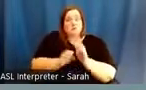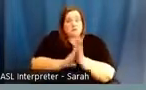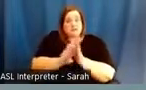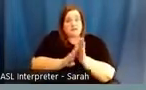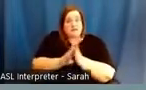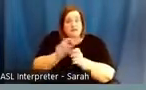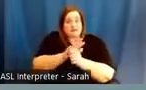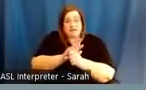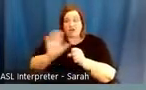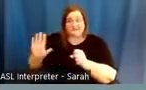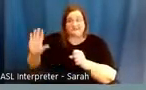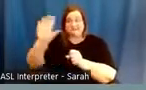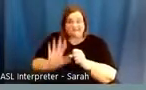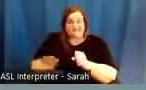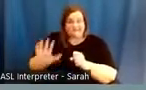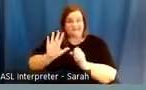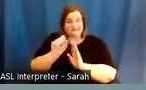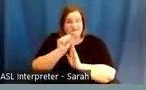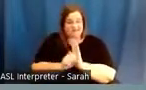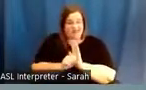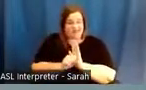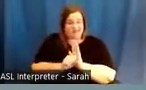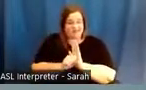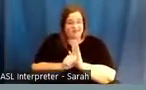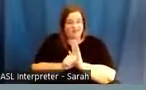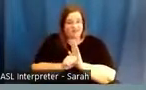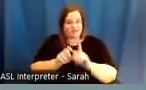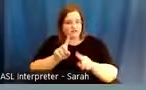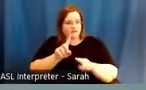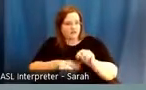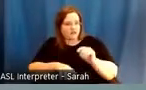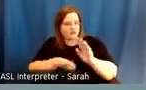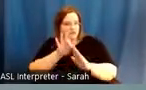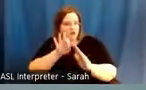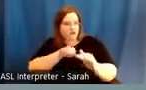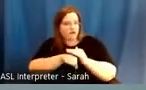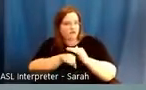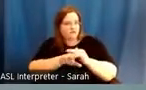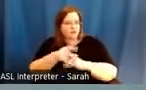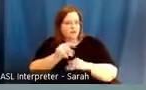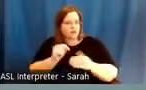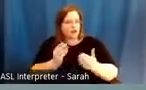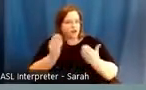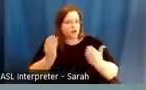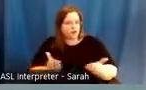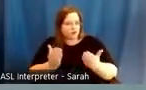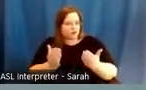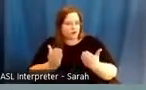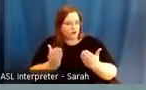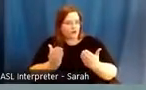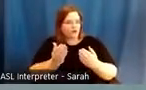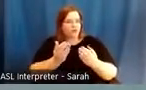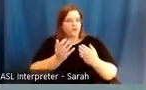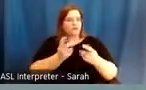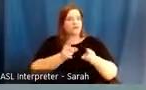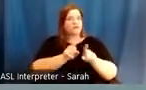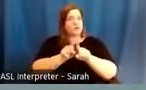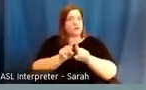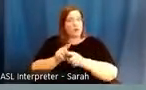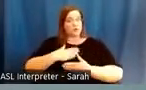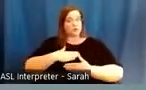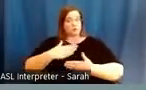in the state, and if you can't find an accessible apartment here that is also, like,